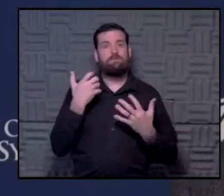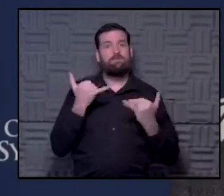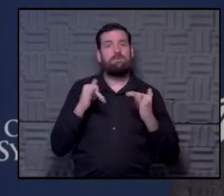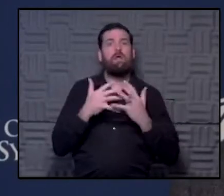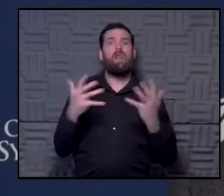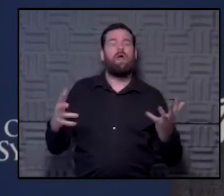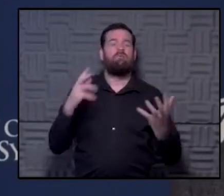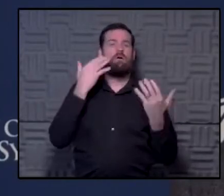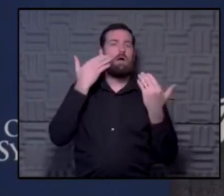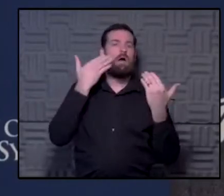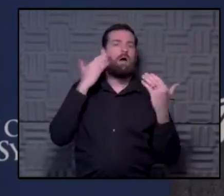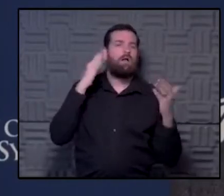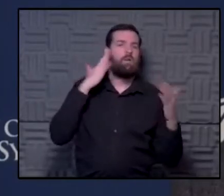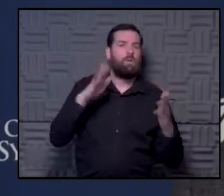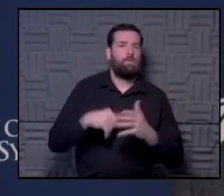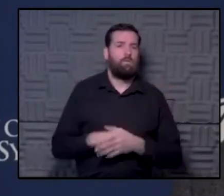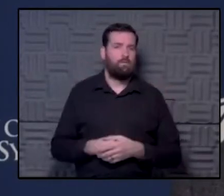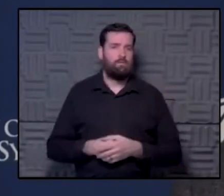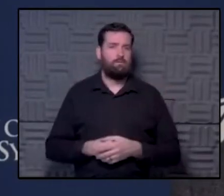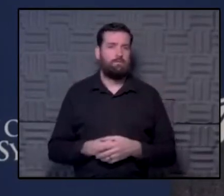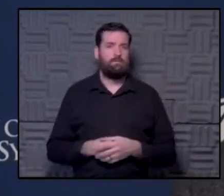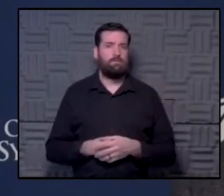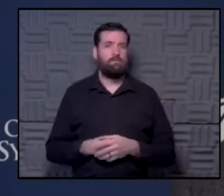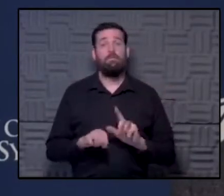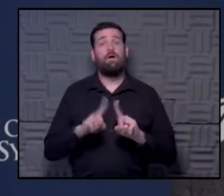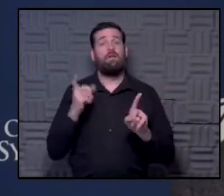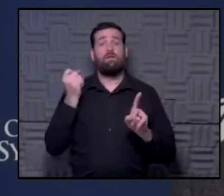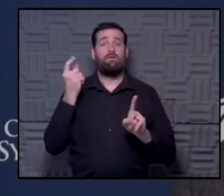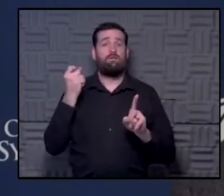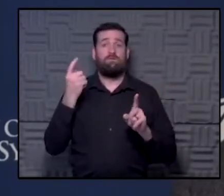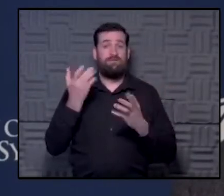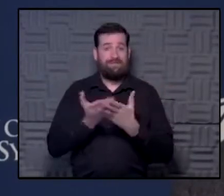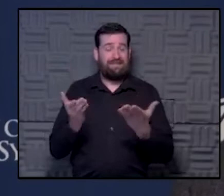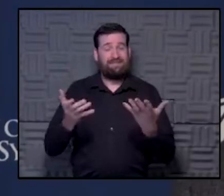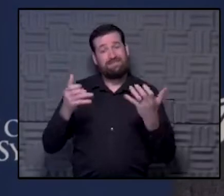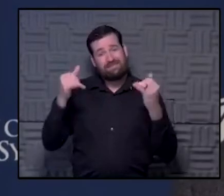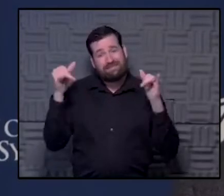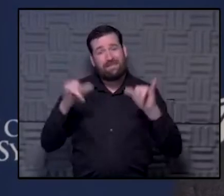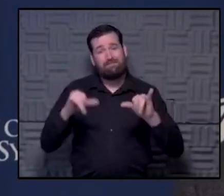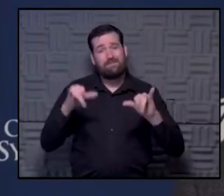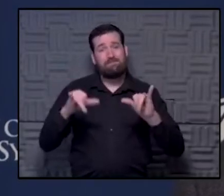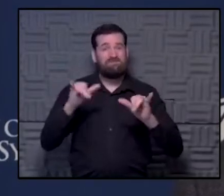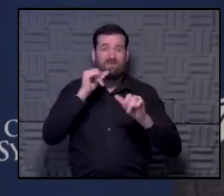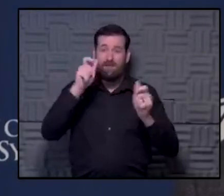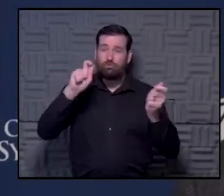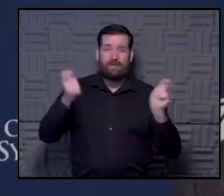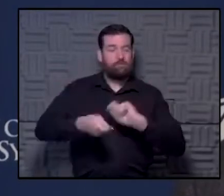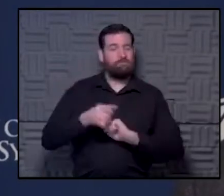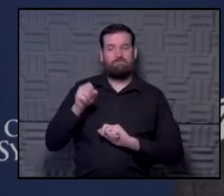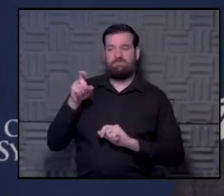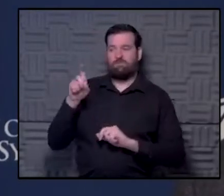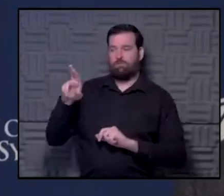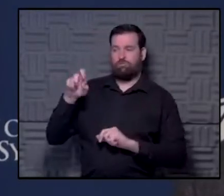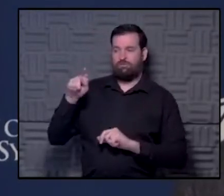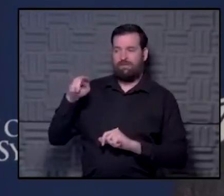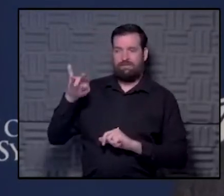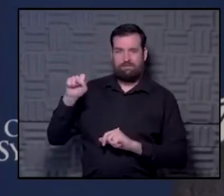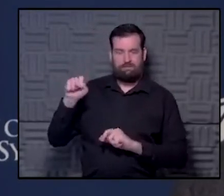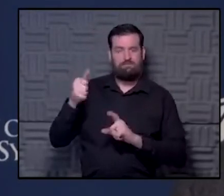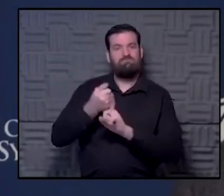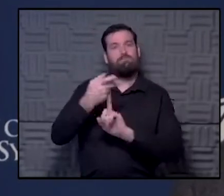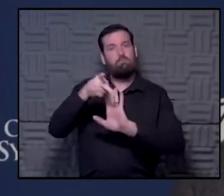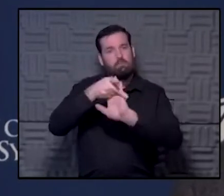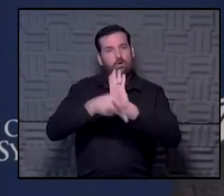unknown variables. But the things that have not changed, as Dr. Stites, you love to say, is the pillars